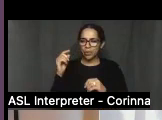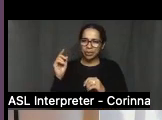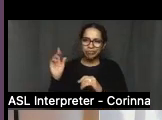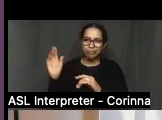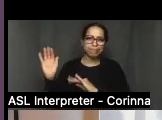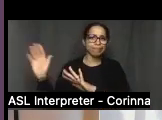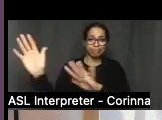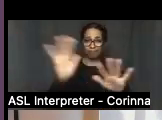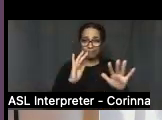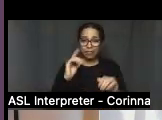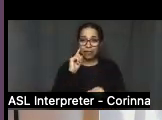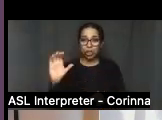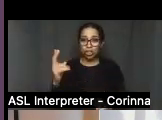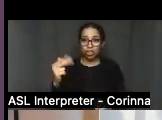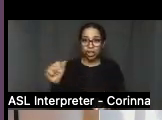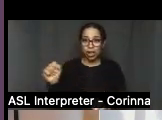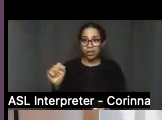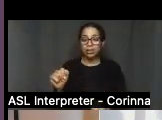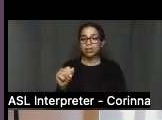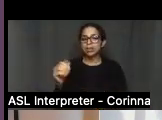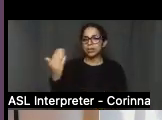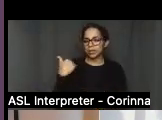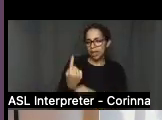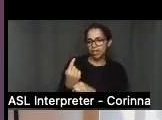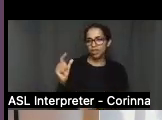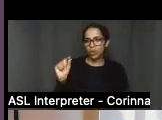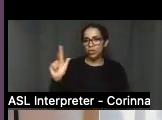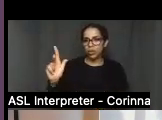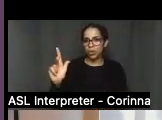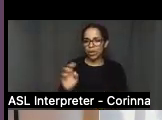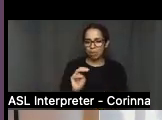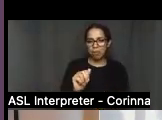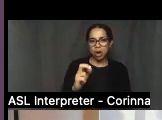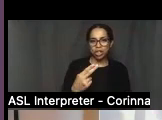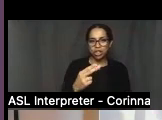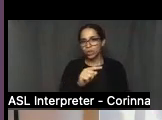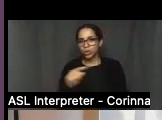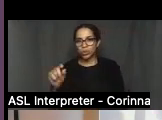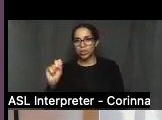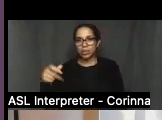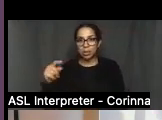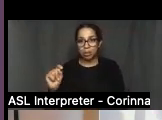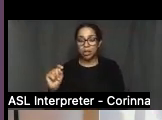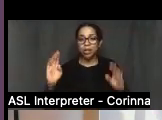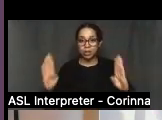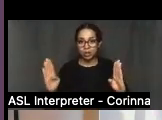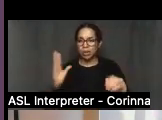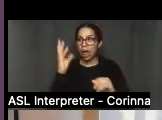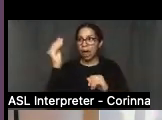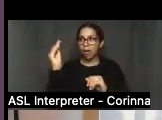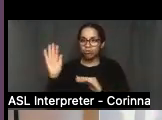between March and September of 2023. At the same time, beginning in May of